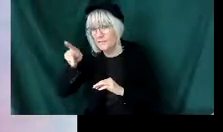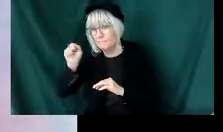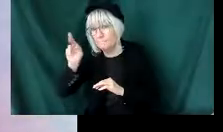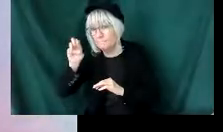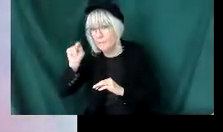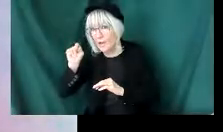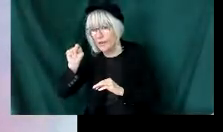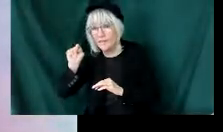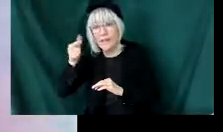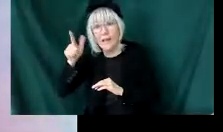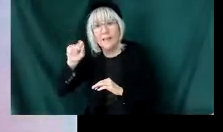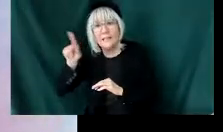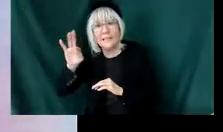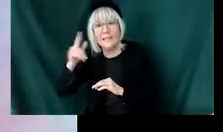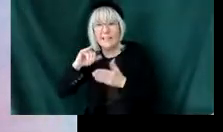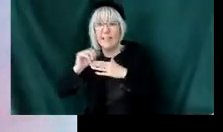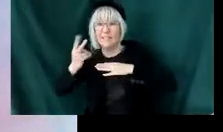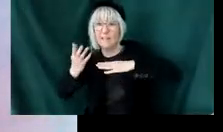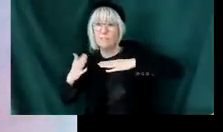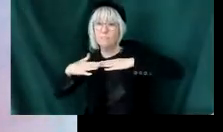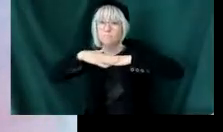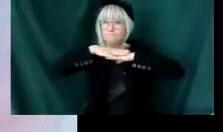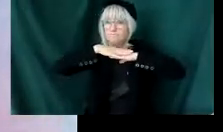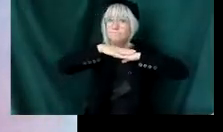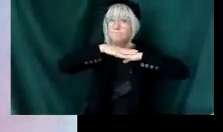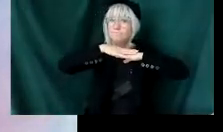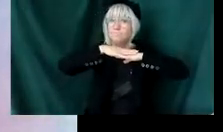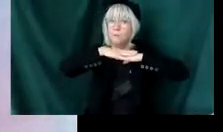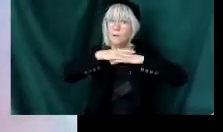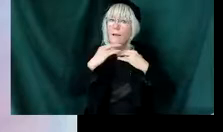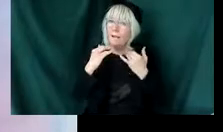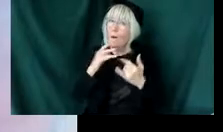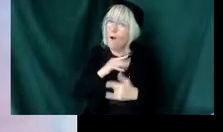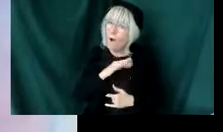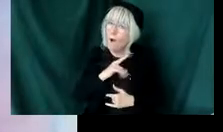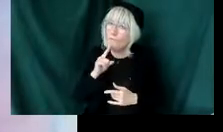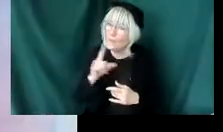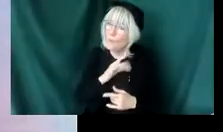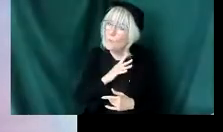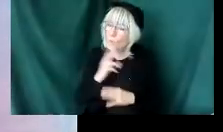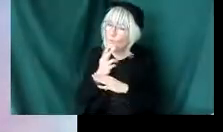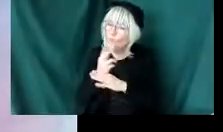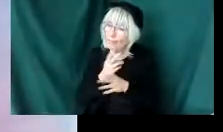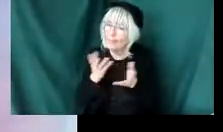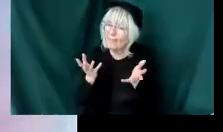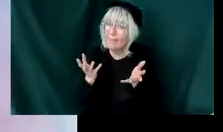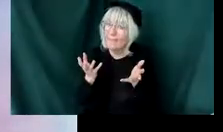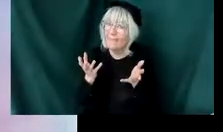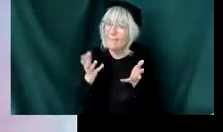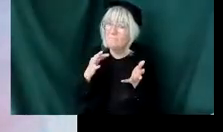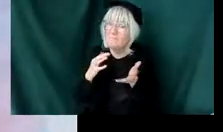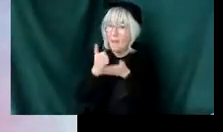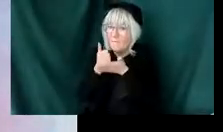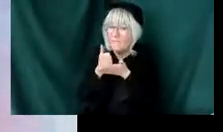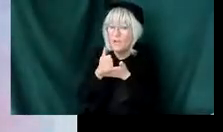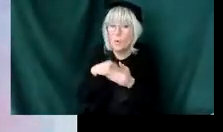the color wheel, that becomes super useful when we're trying to make